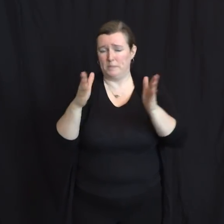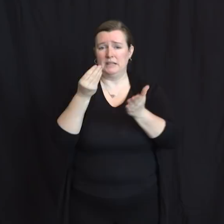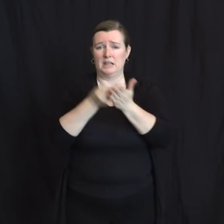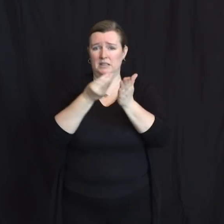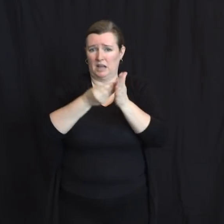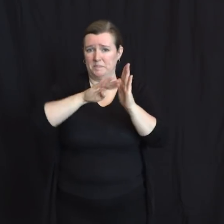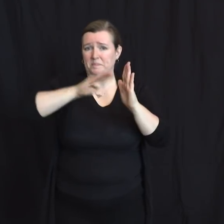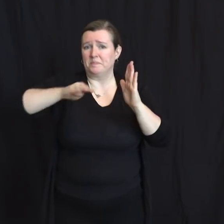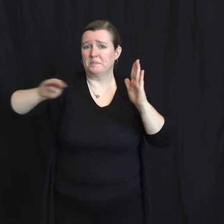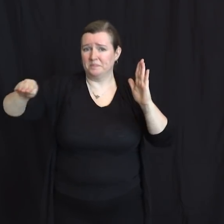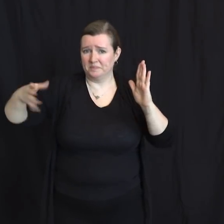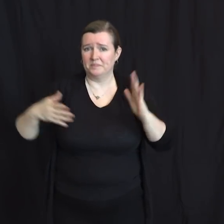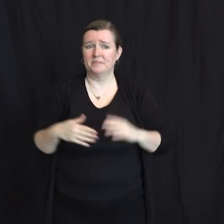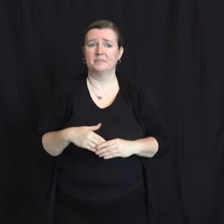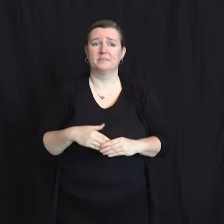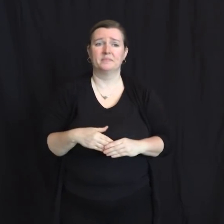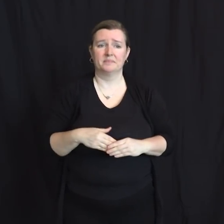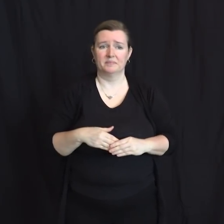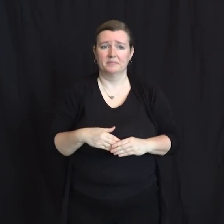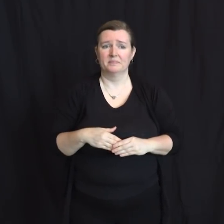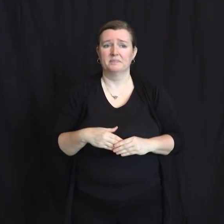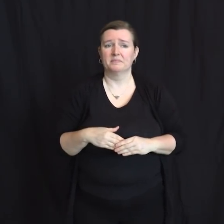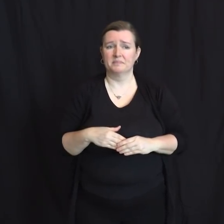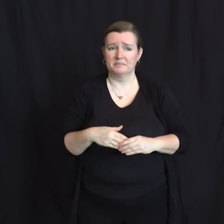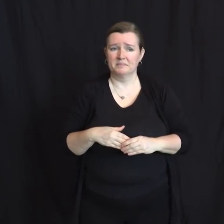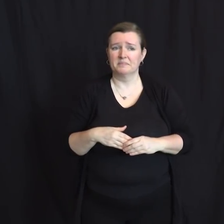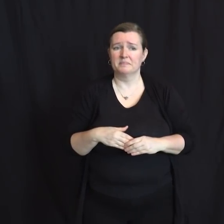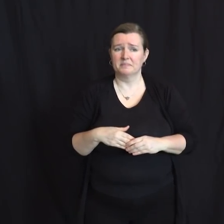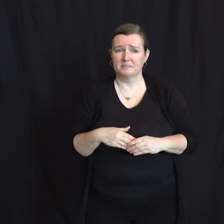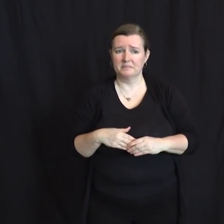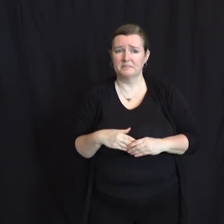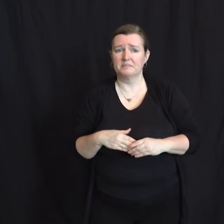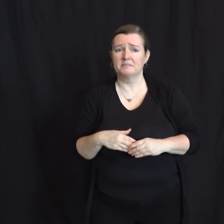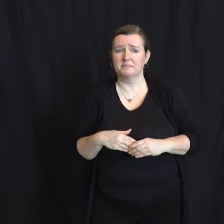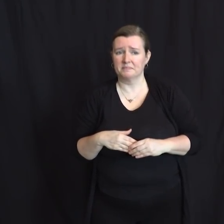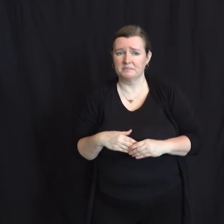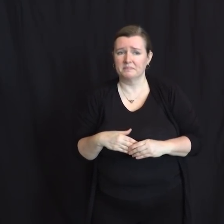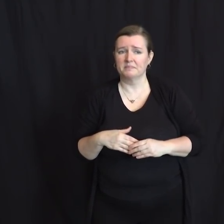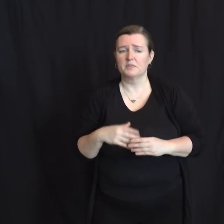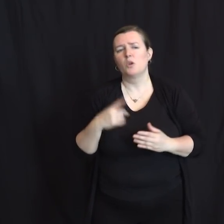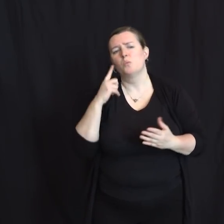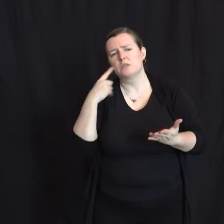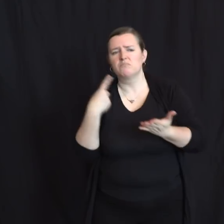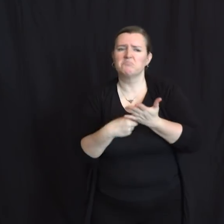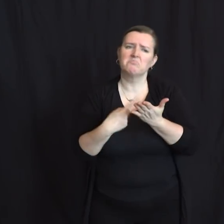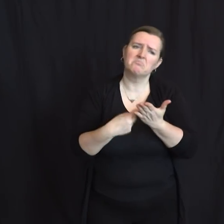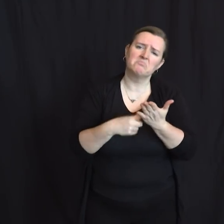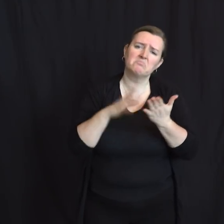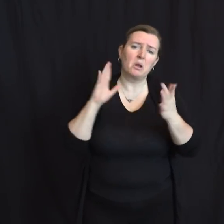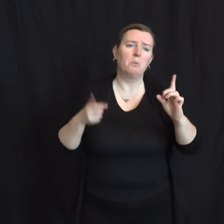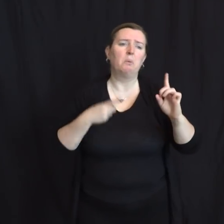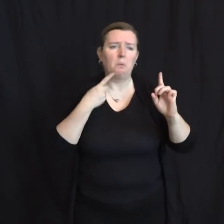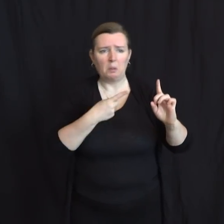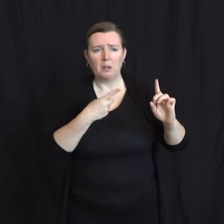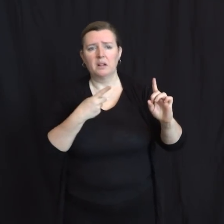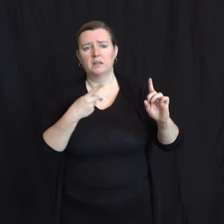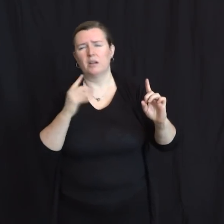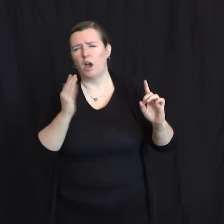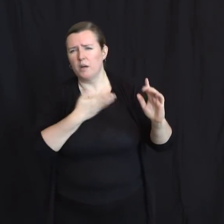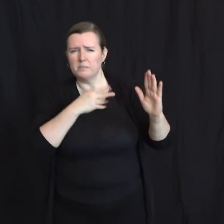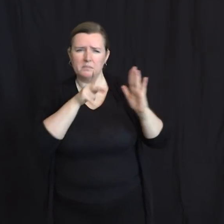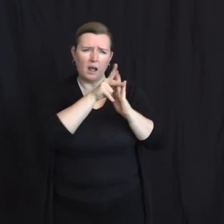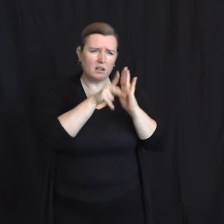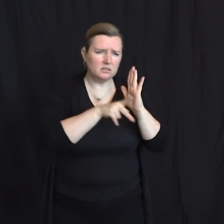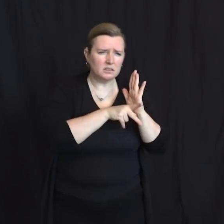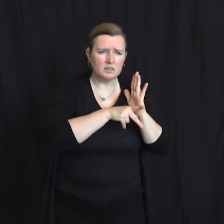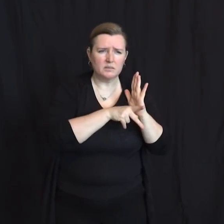couple of days ago that we would outline broad principles this week. I still hope to either tomorrow or Saturday, but it